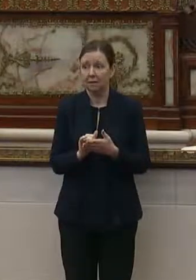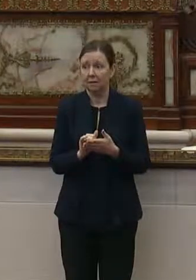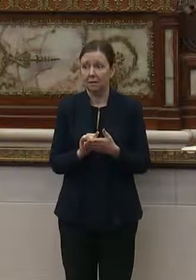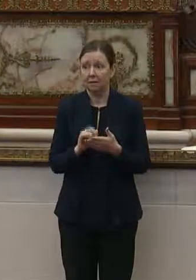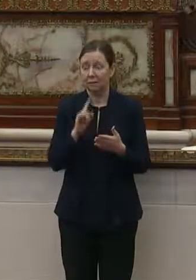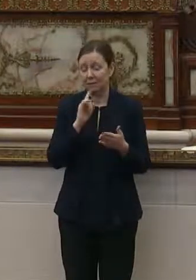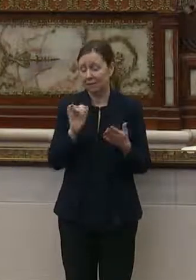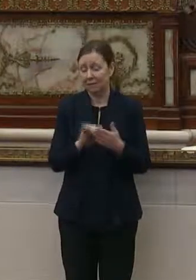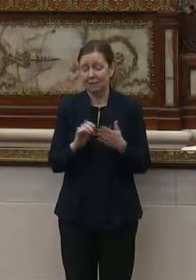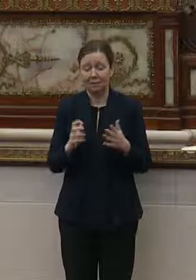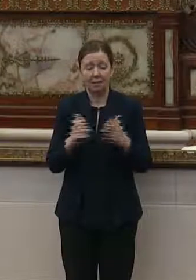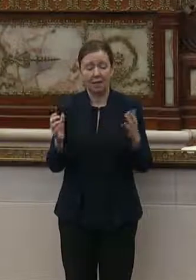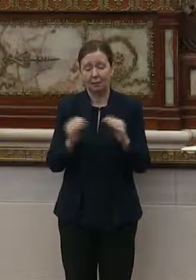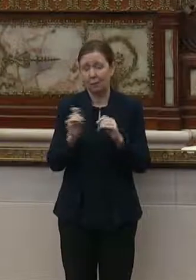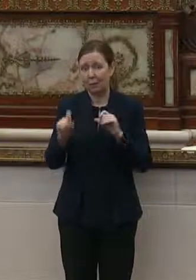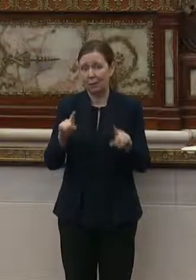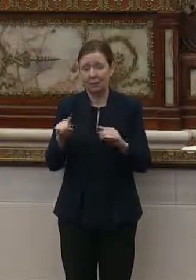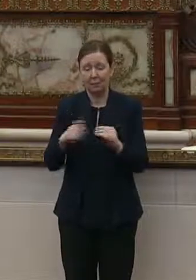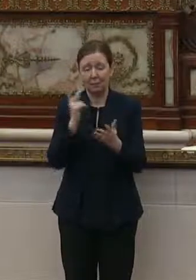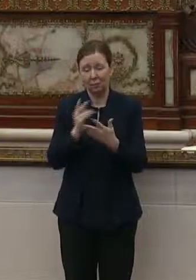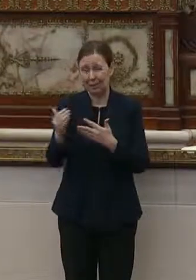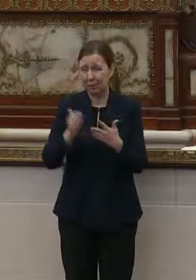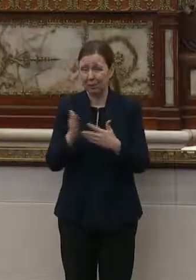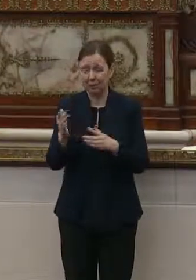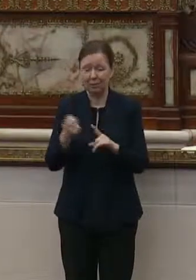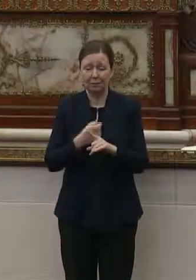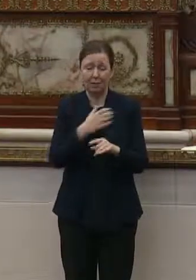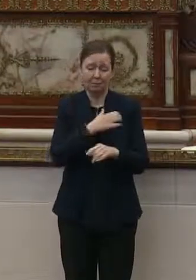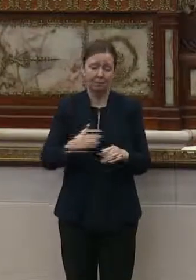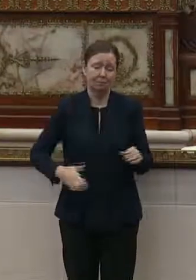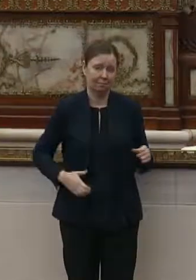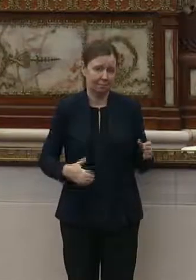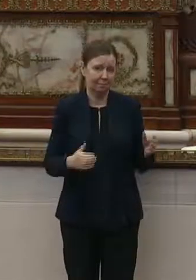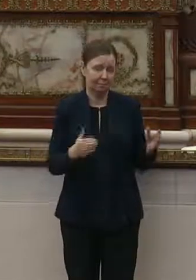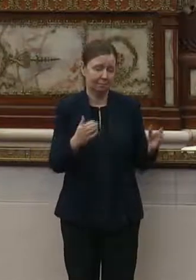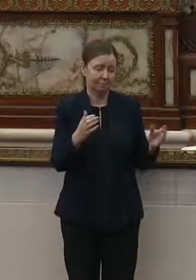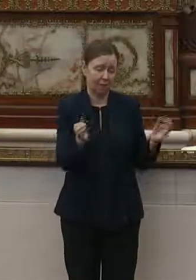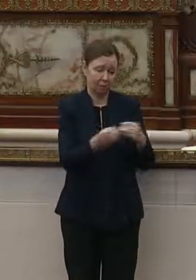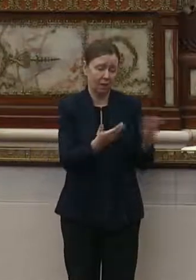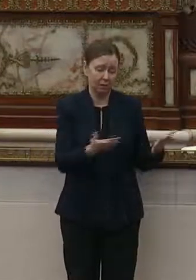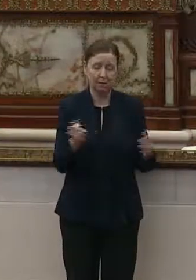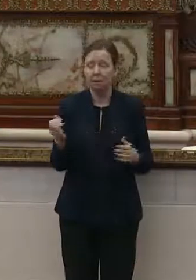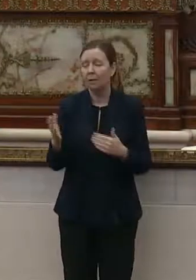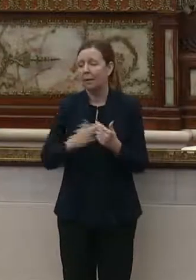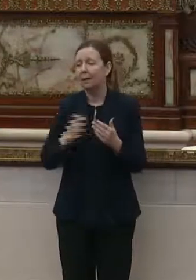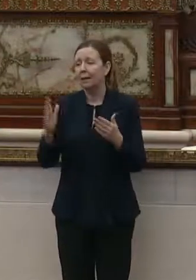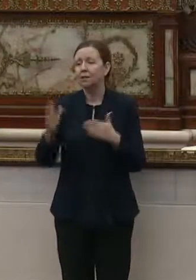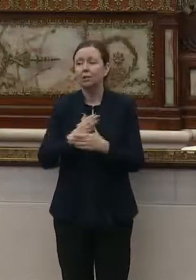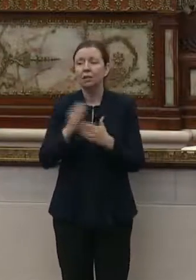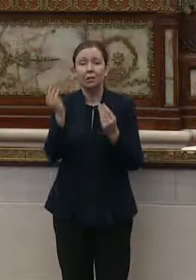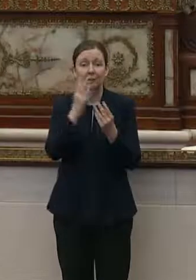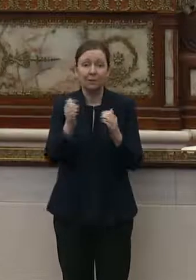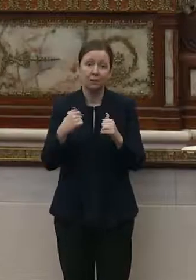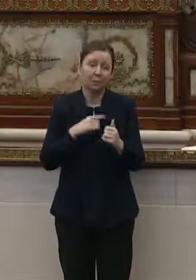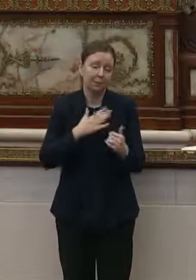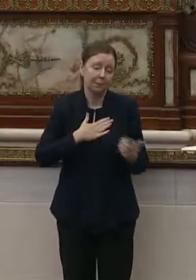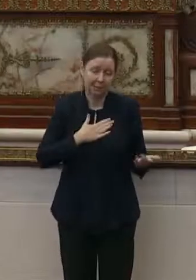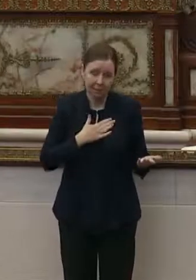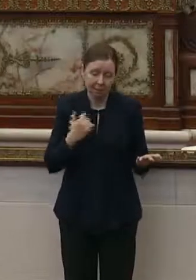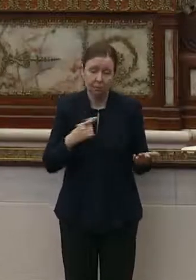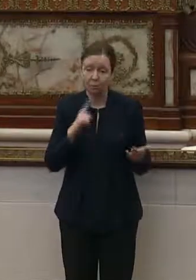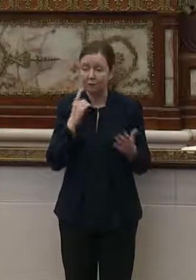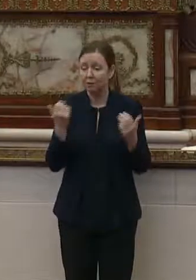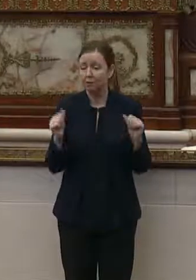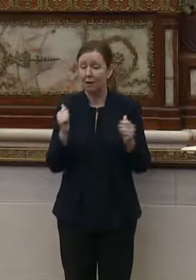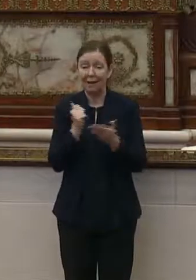whole nother line of questions about transparency from the administration. So please, share the information with us. We're really just